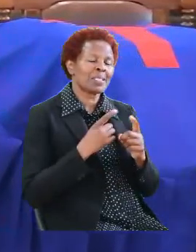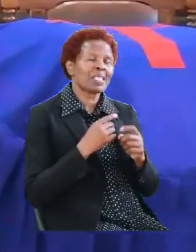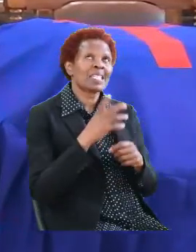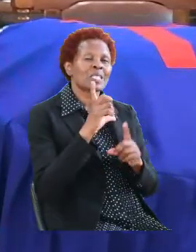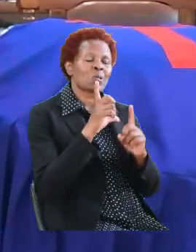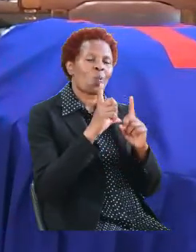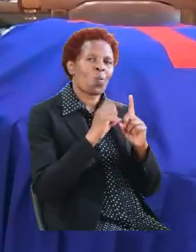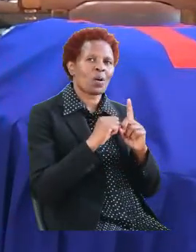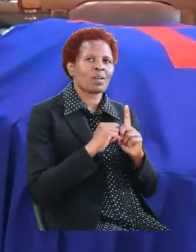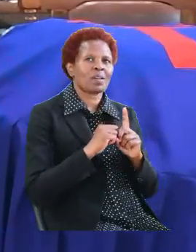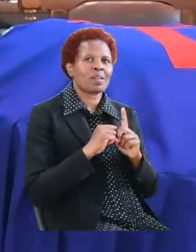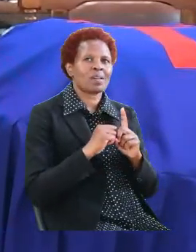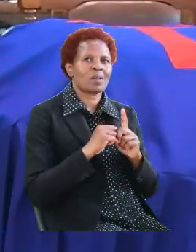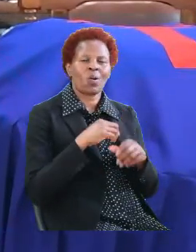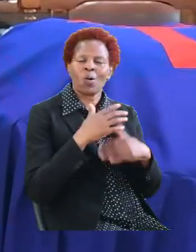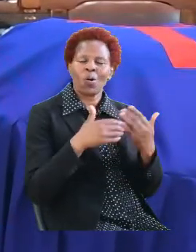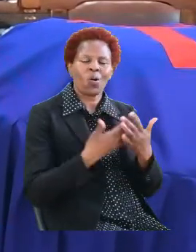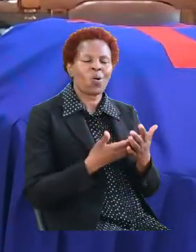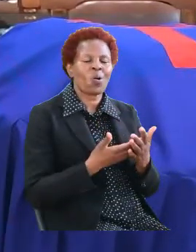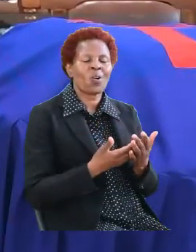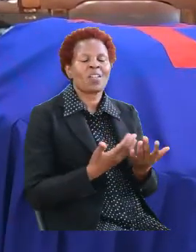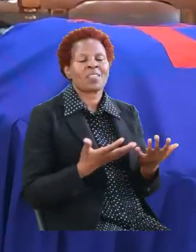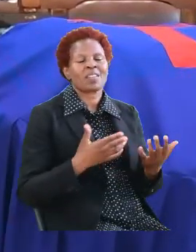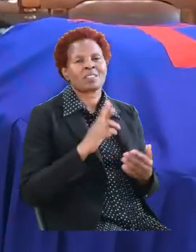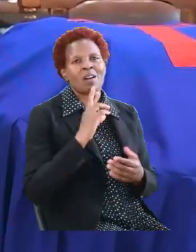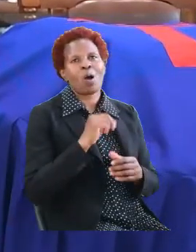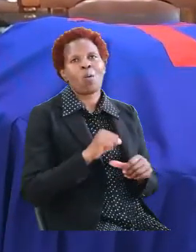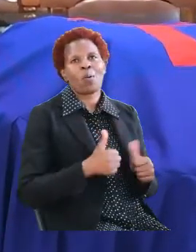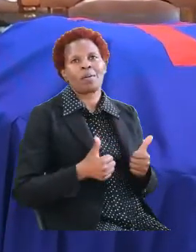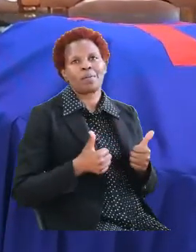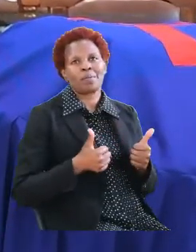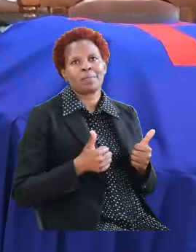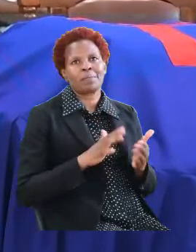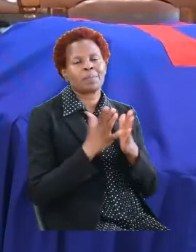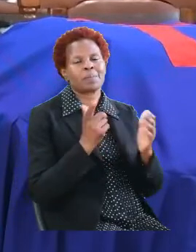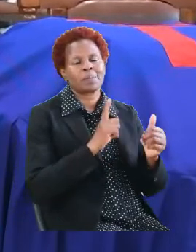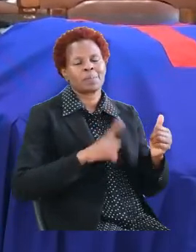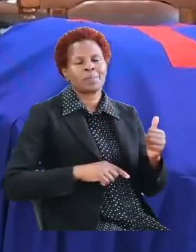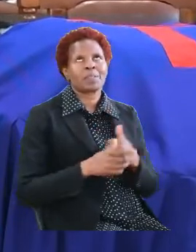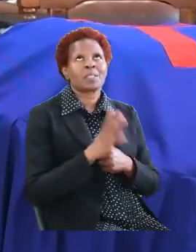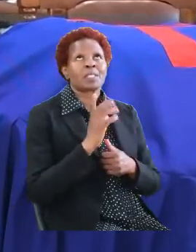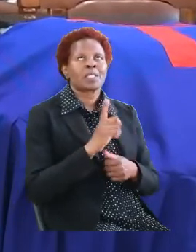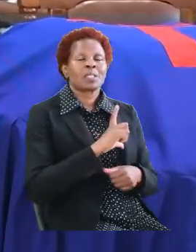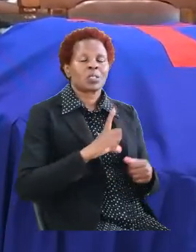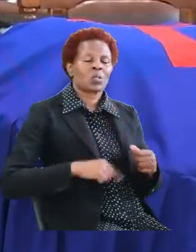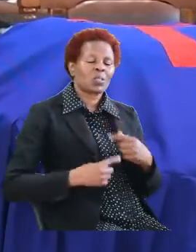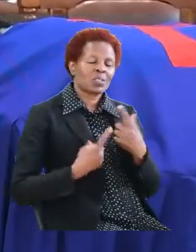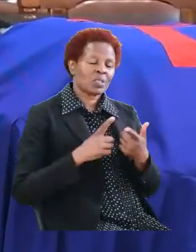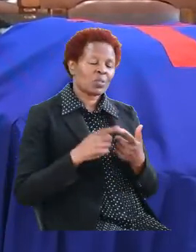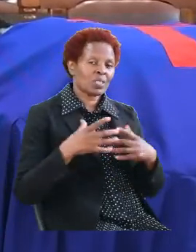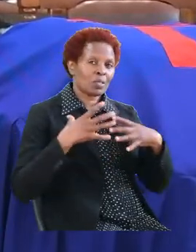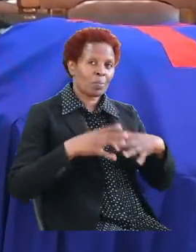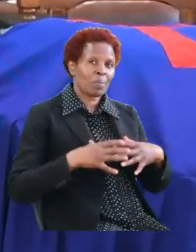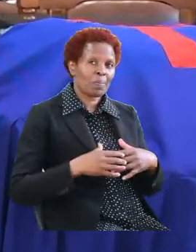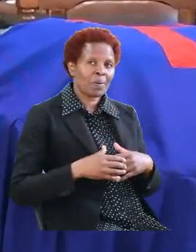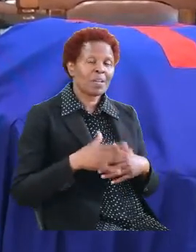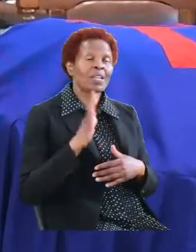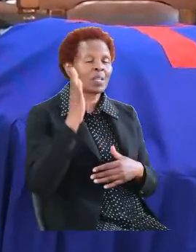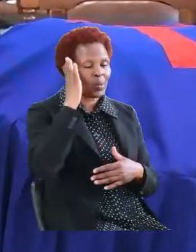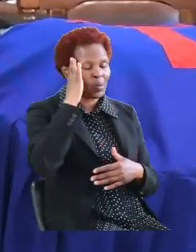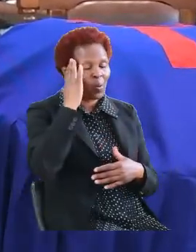the Lord, everything shall be well. Praise the name of the Lord. The Lord is telling them, I know where you're coming